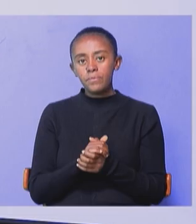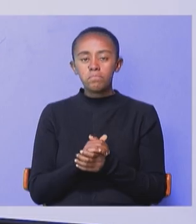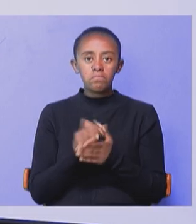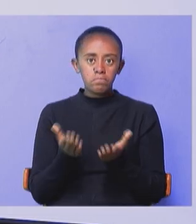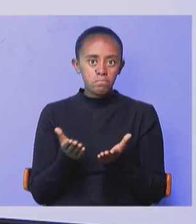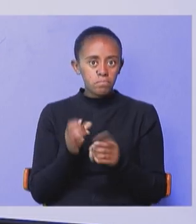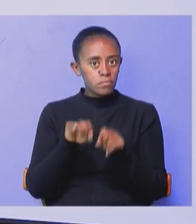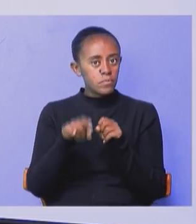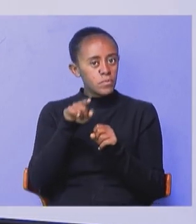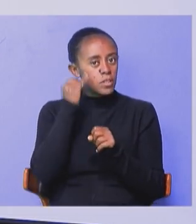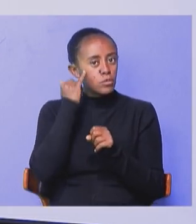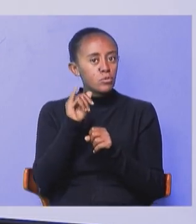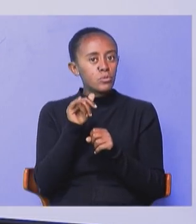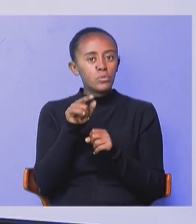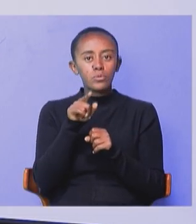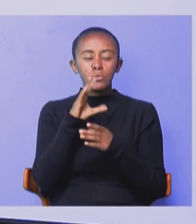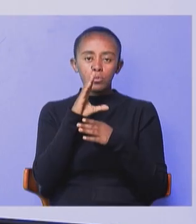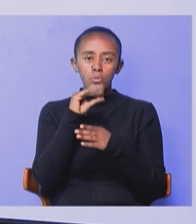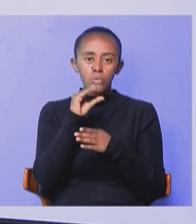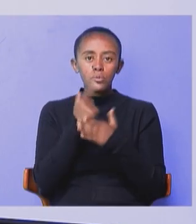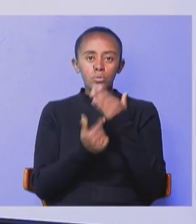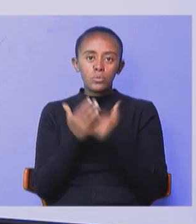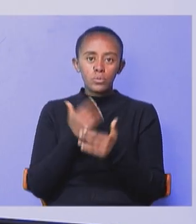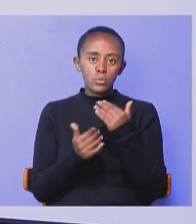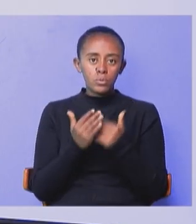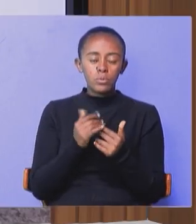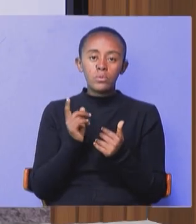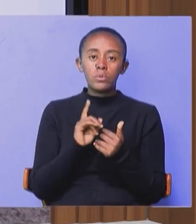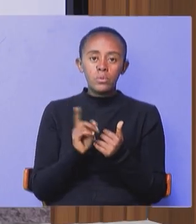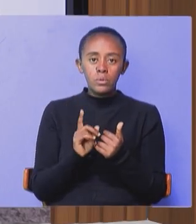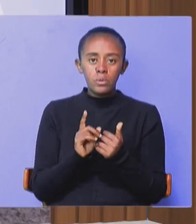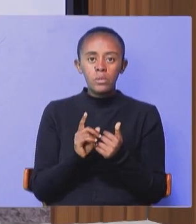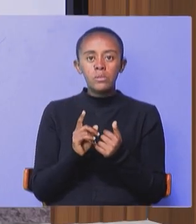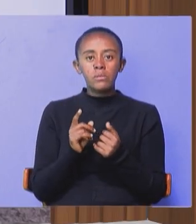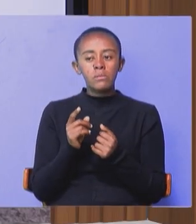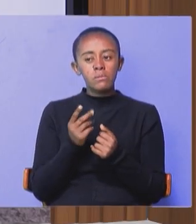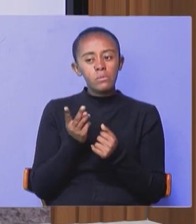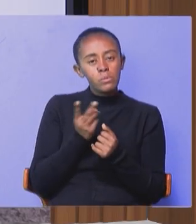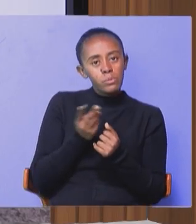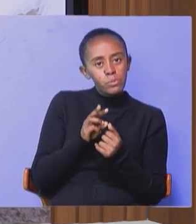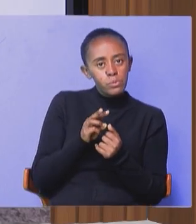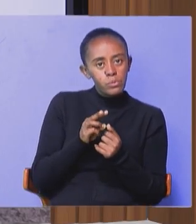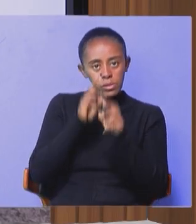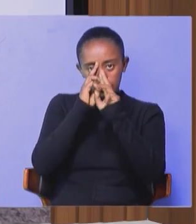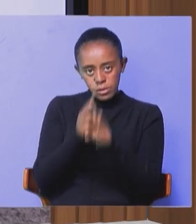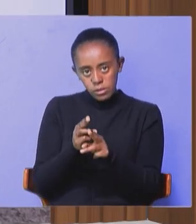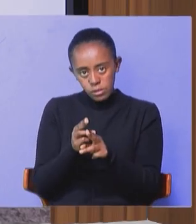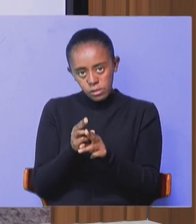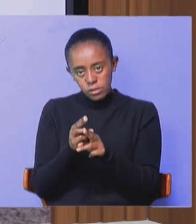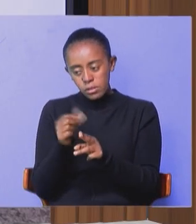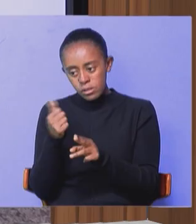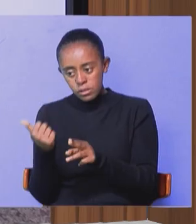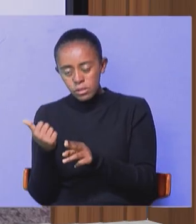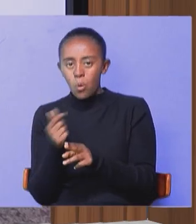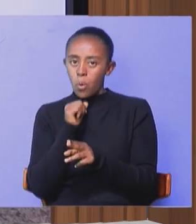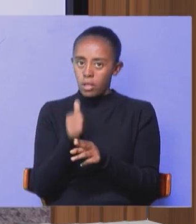So, the issue you are talking about so far is whether we should be respectful toward others